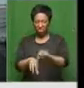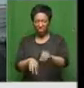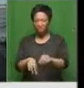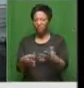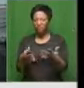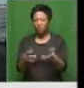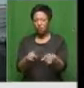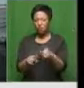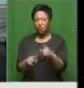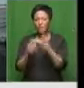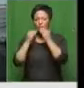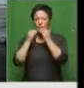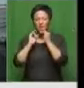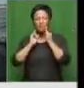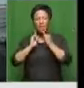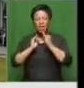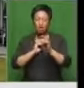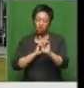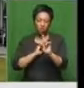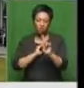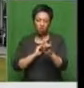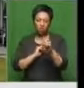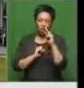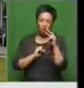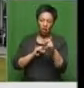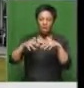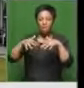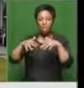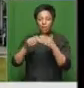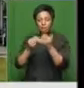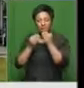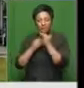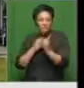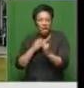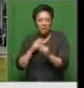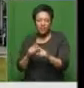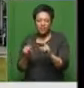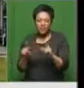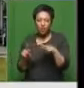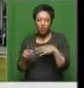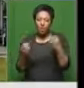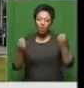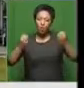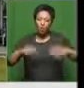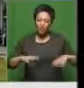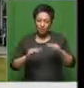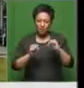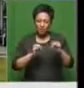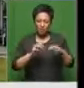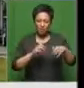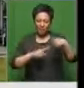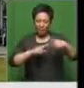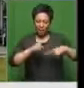paint plastic in this dim light, which we should not be doing. But when we look at the waste management and the recycling of